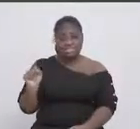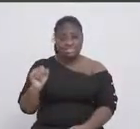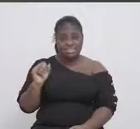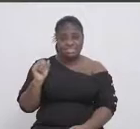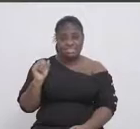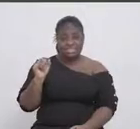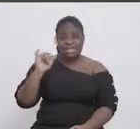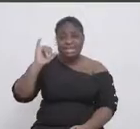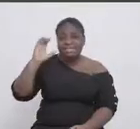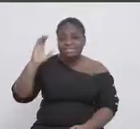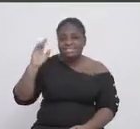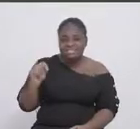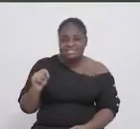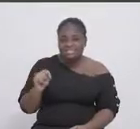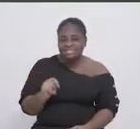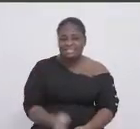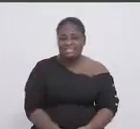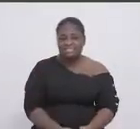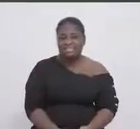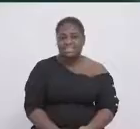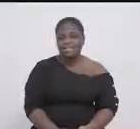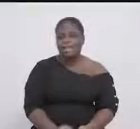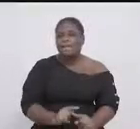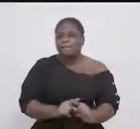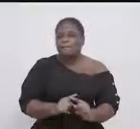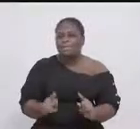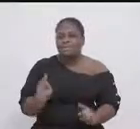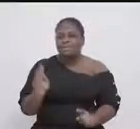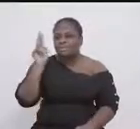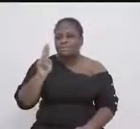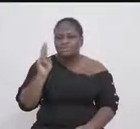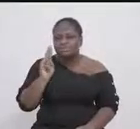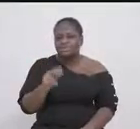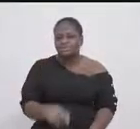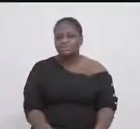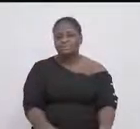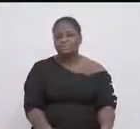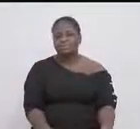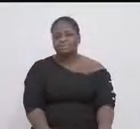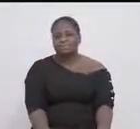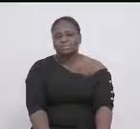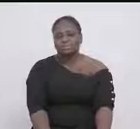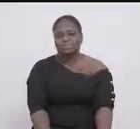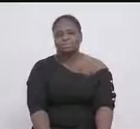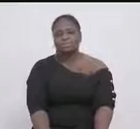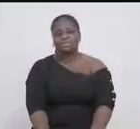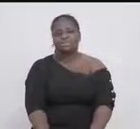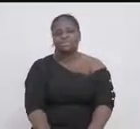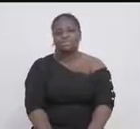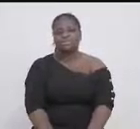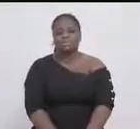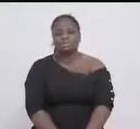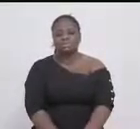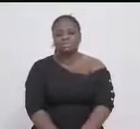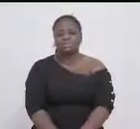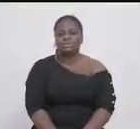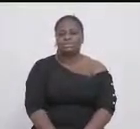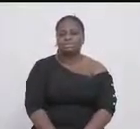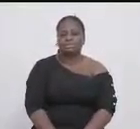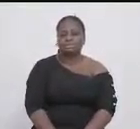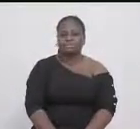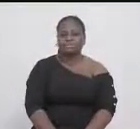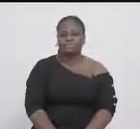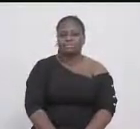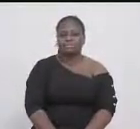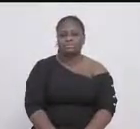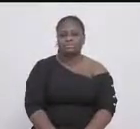ICT. He says it's examinable, but they use something called QBAIC. I don't know what that is. And that they teach things